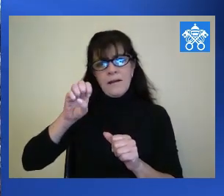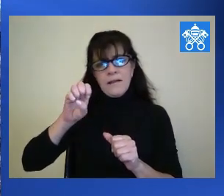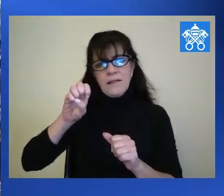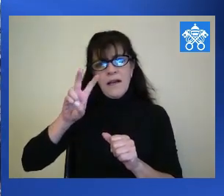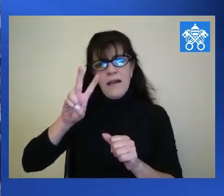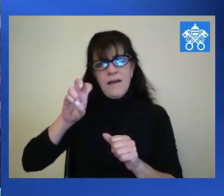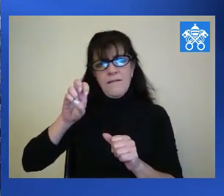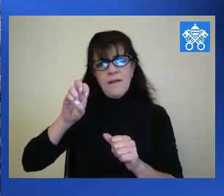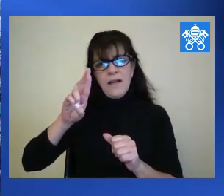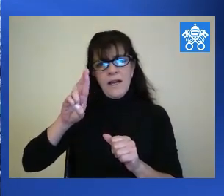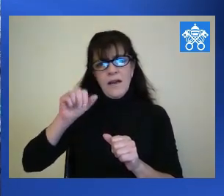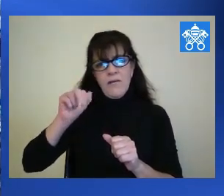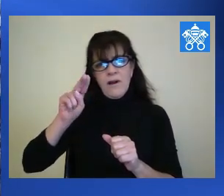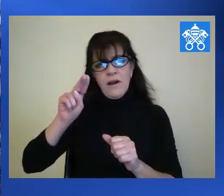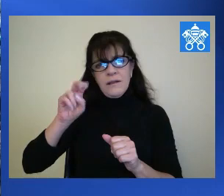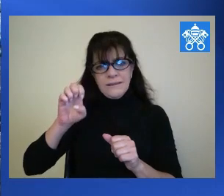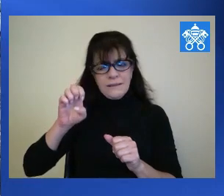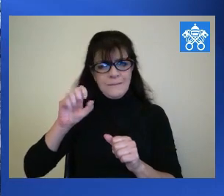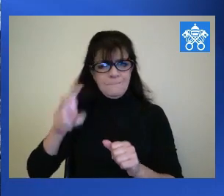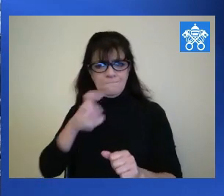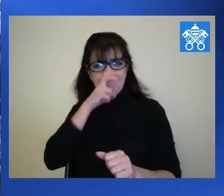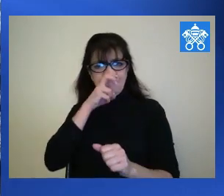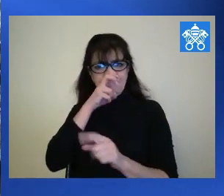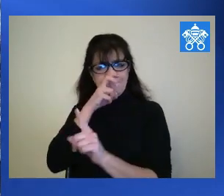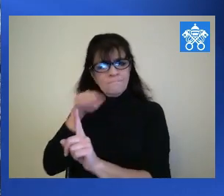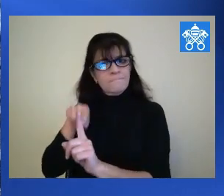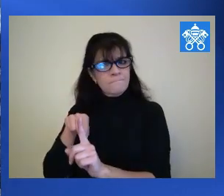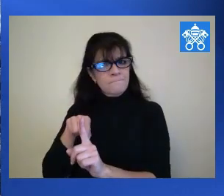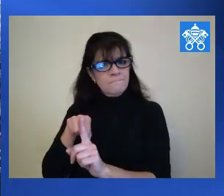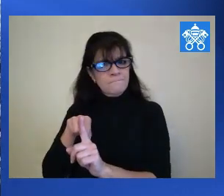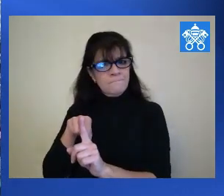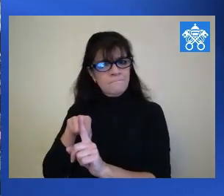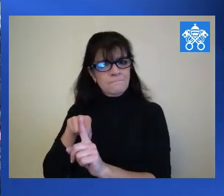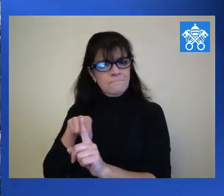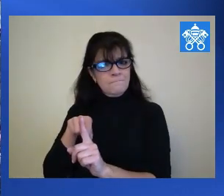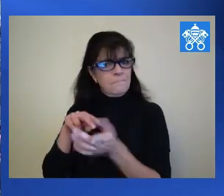The word indicates being very strict.